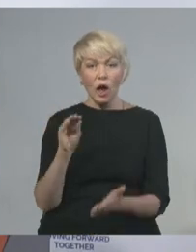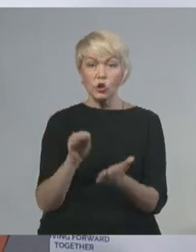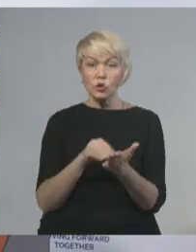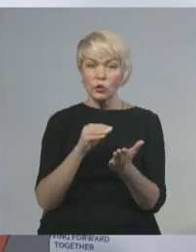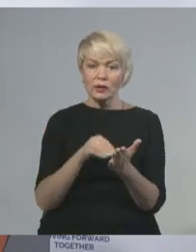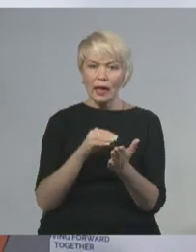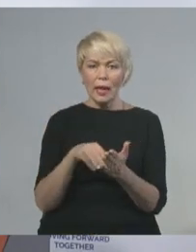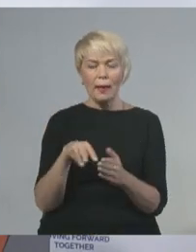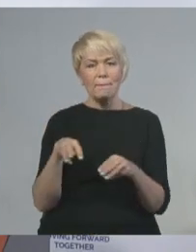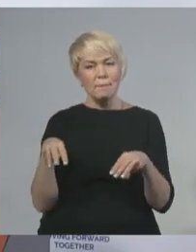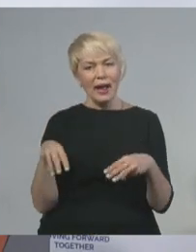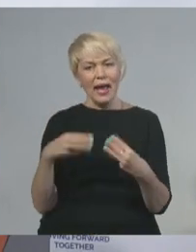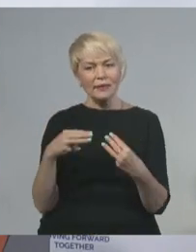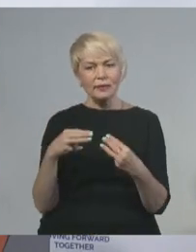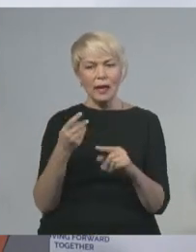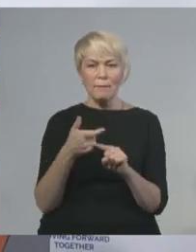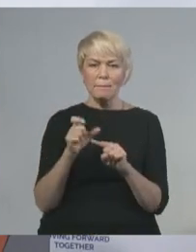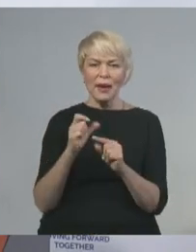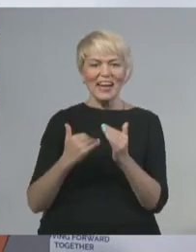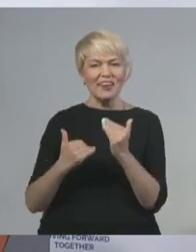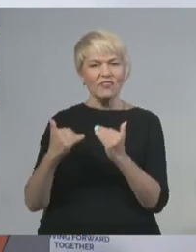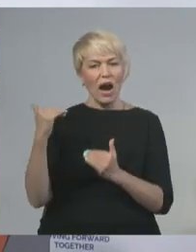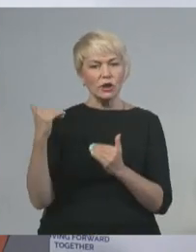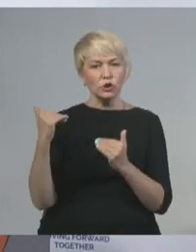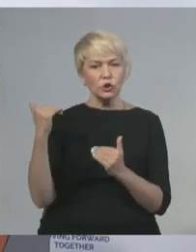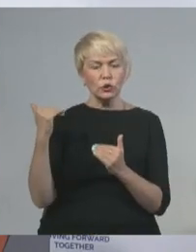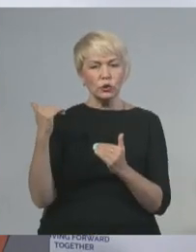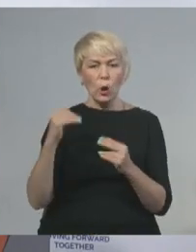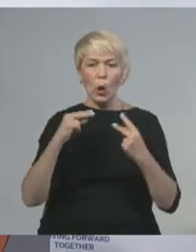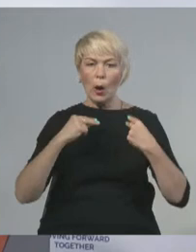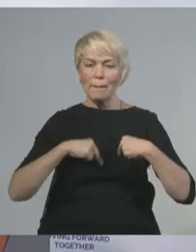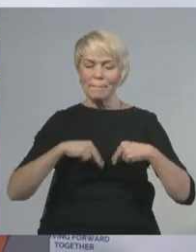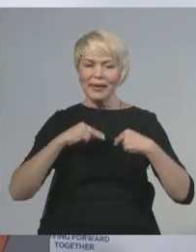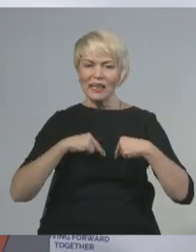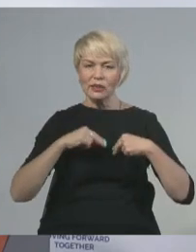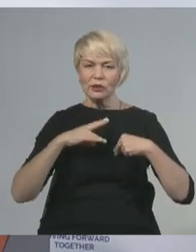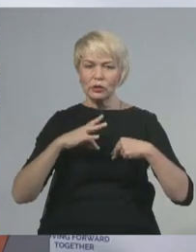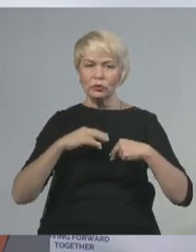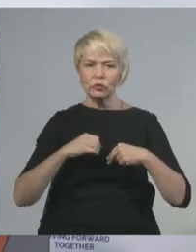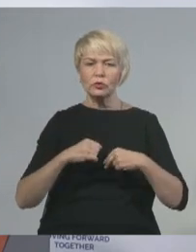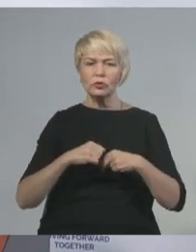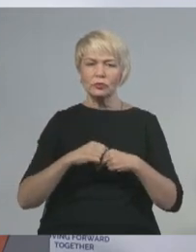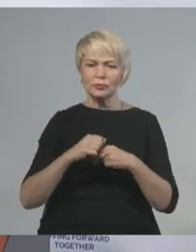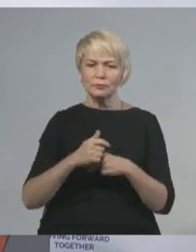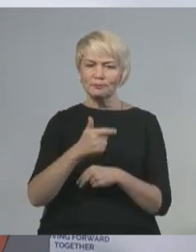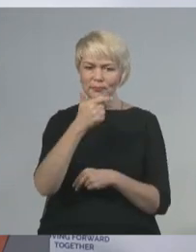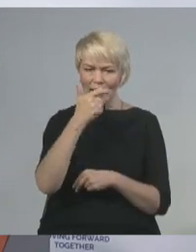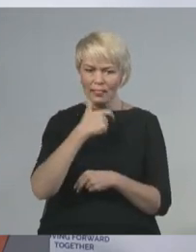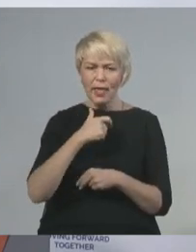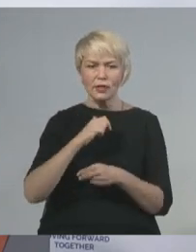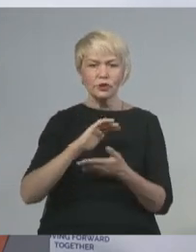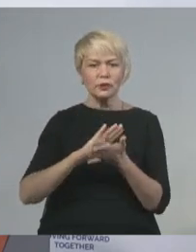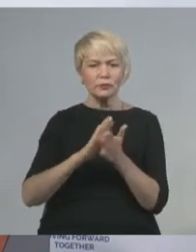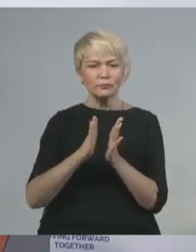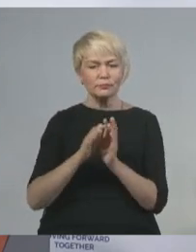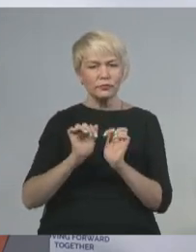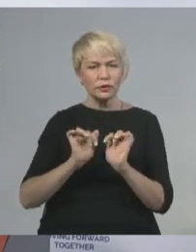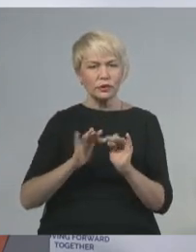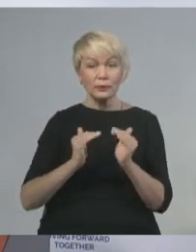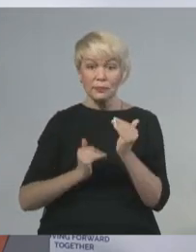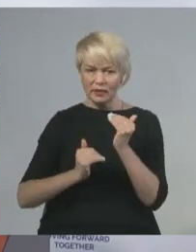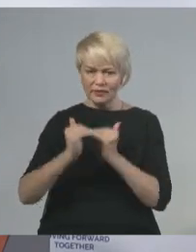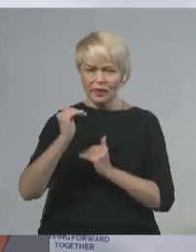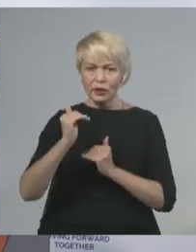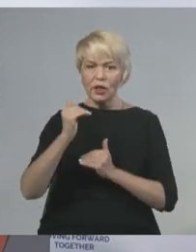mainly do their work in a proper way and it is increased trust or on the contrary people